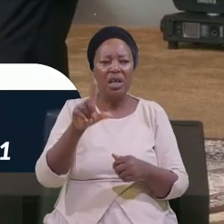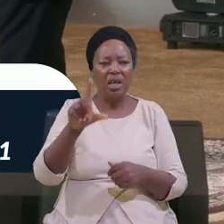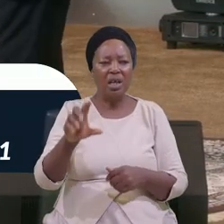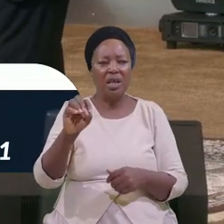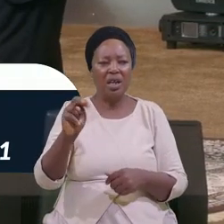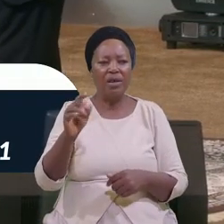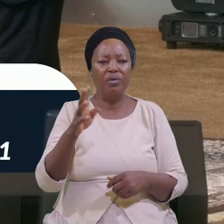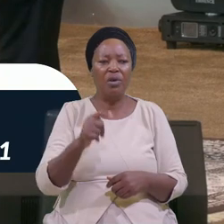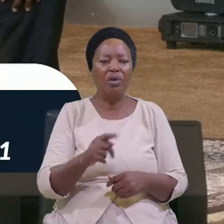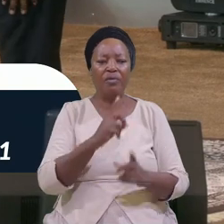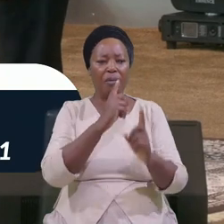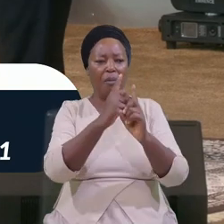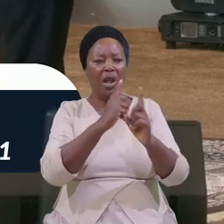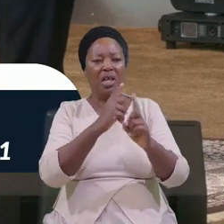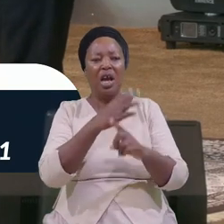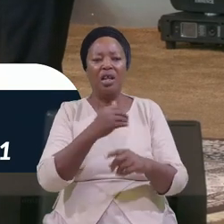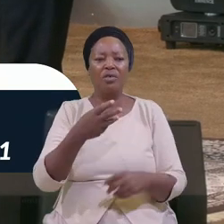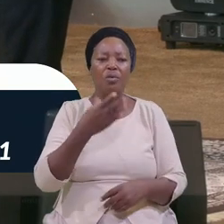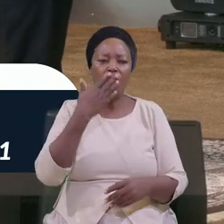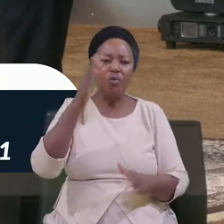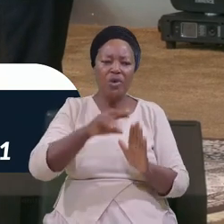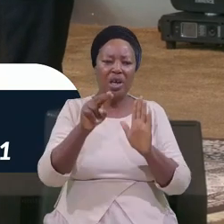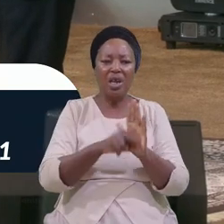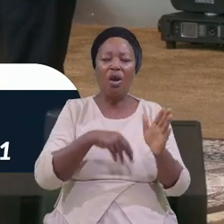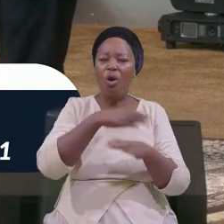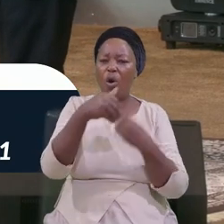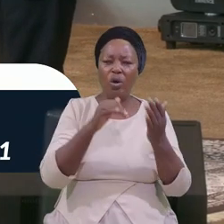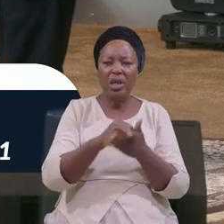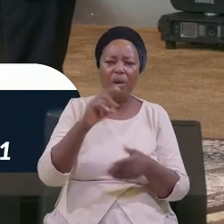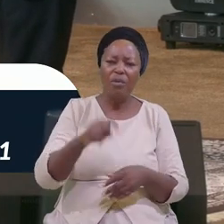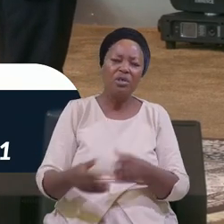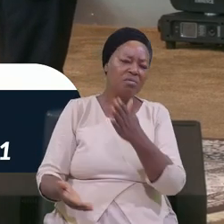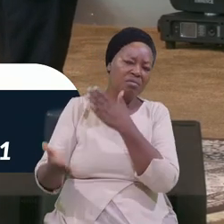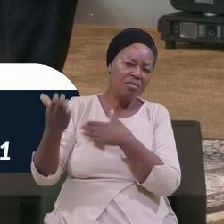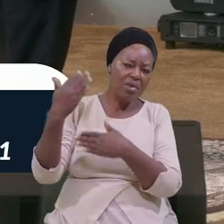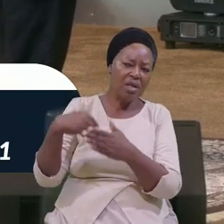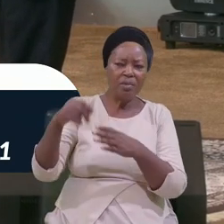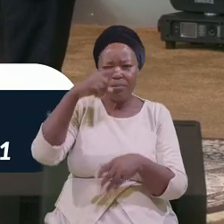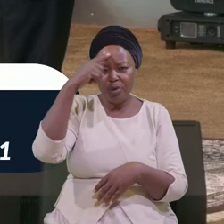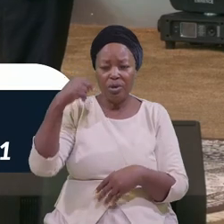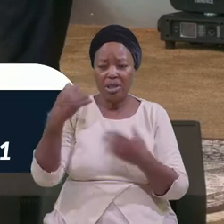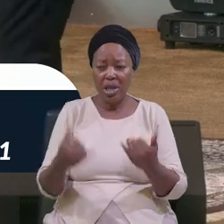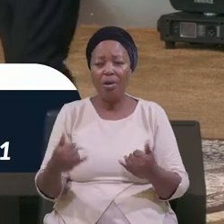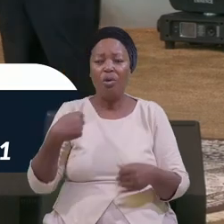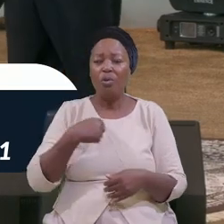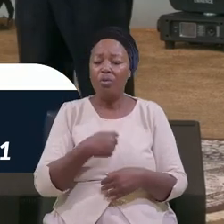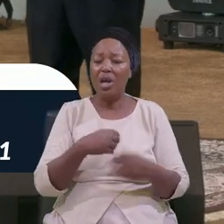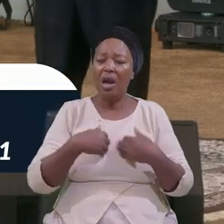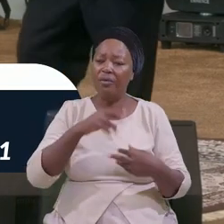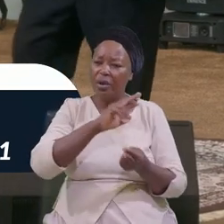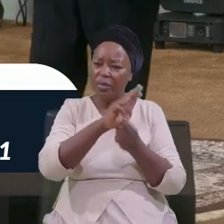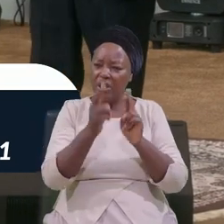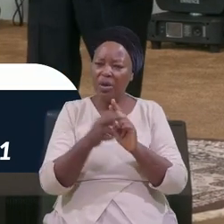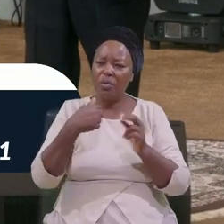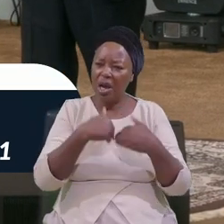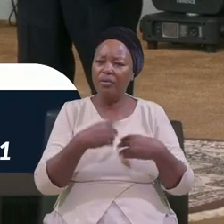and wickedness. All that shall pass, because now we've repented, we've come out